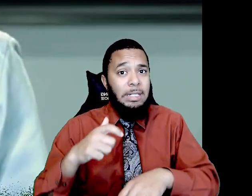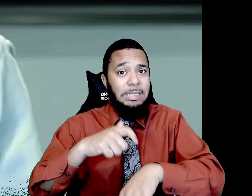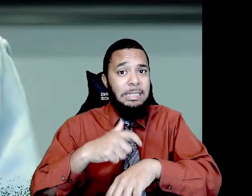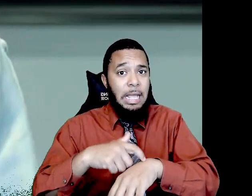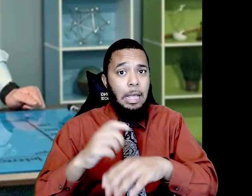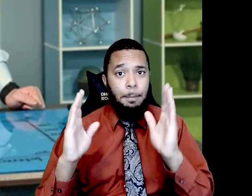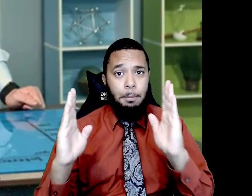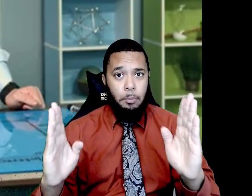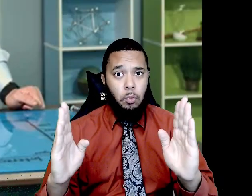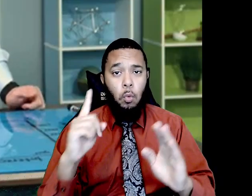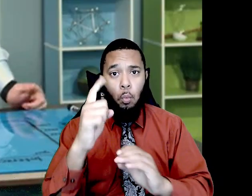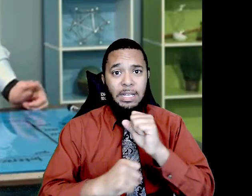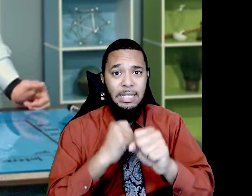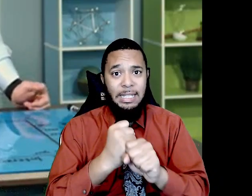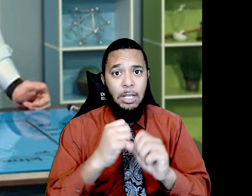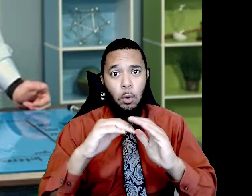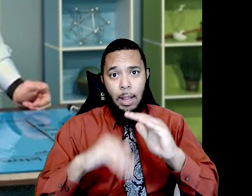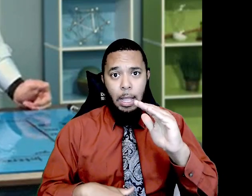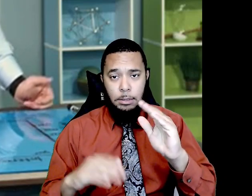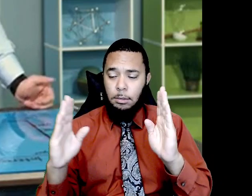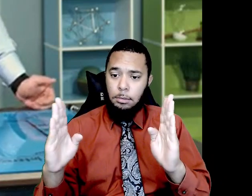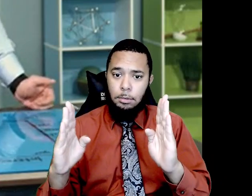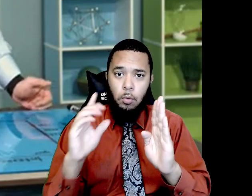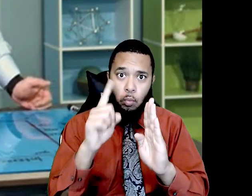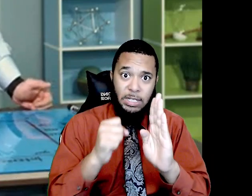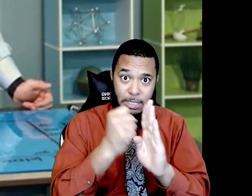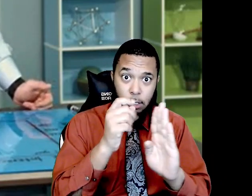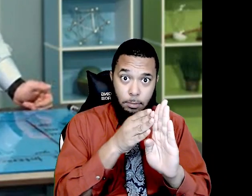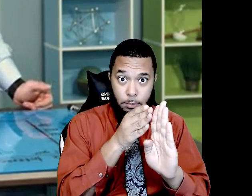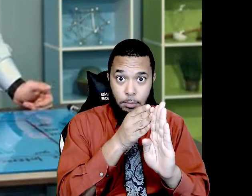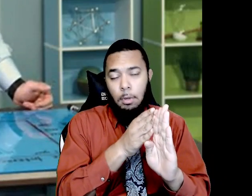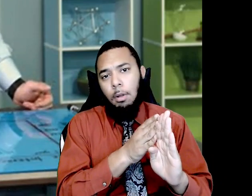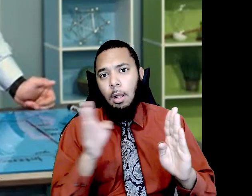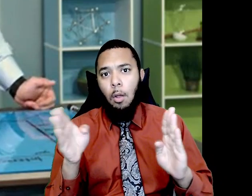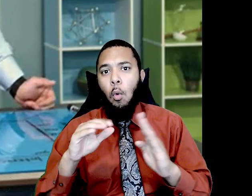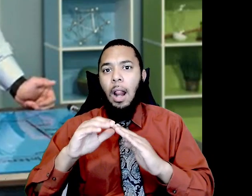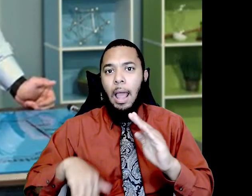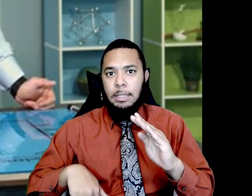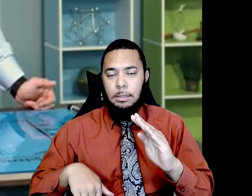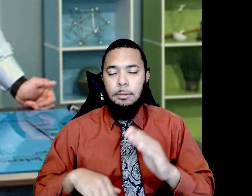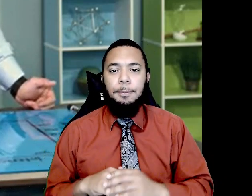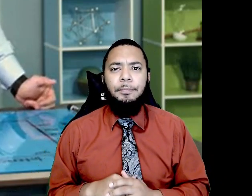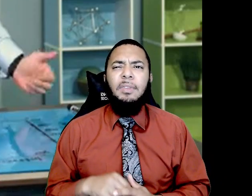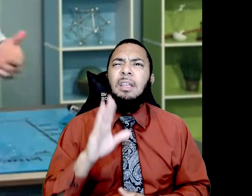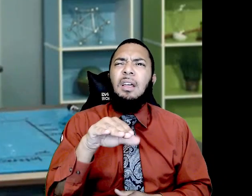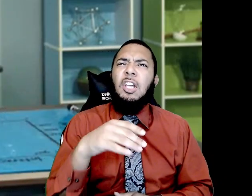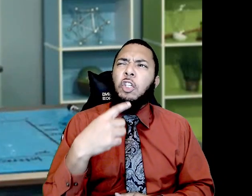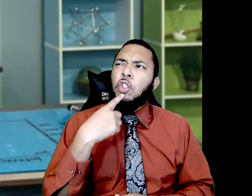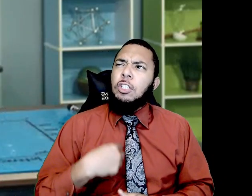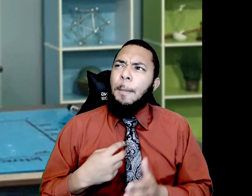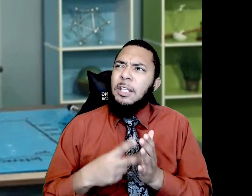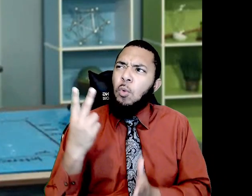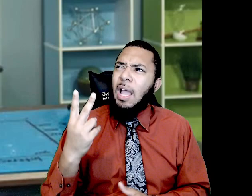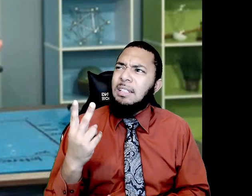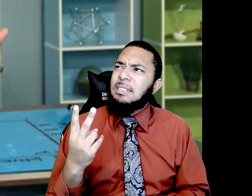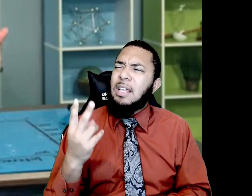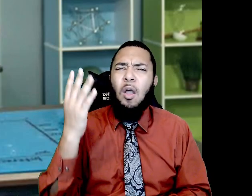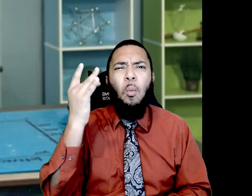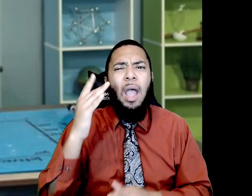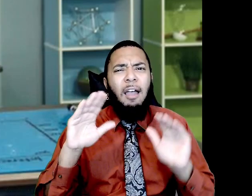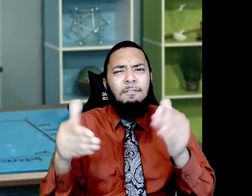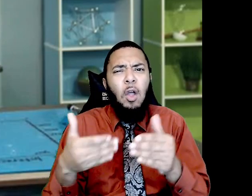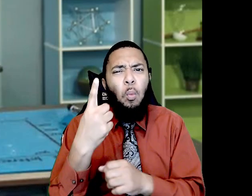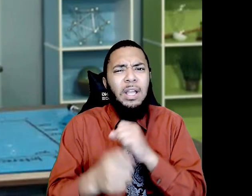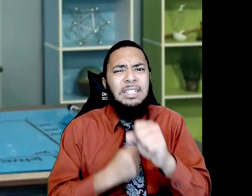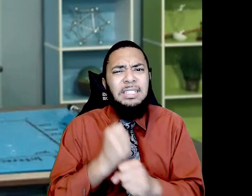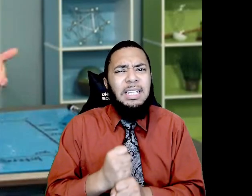1 year. You might be asking yourself, like, oh, Mr. Rogers, you've said this twice now. Like, why can I only do this for